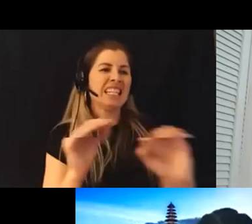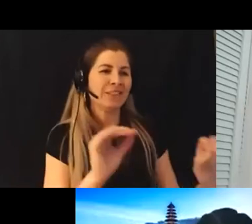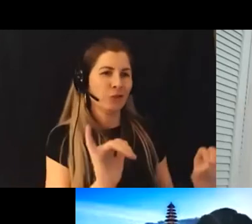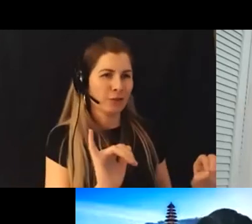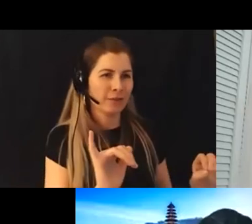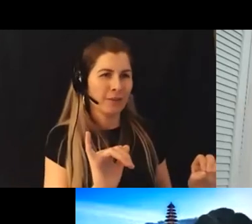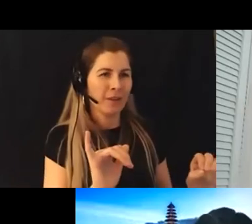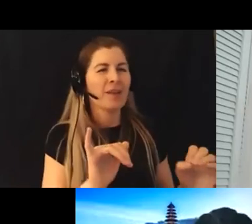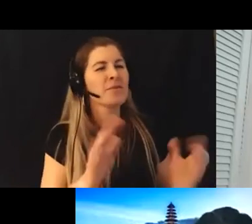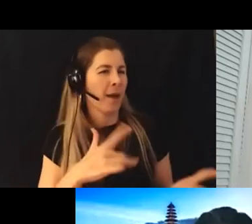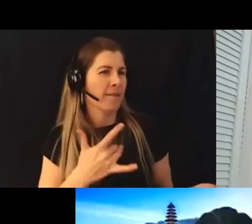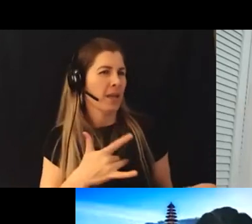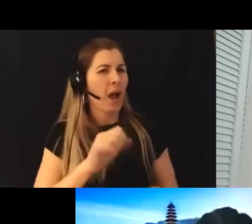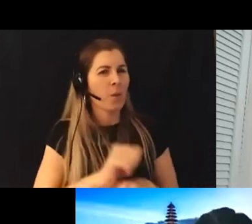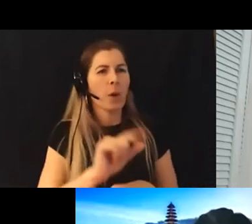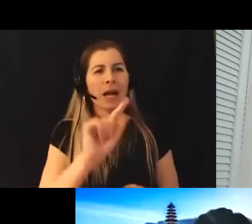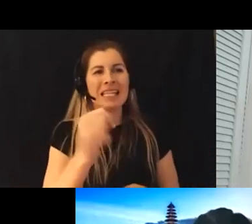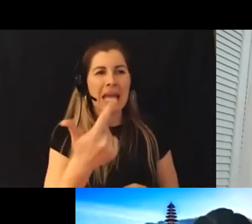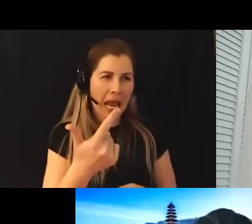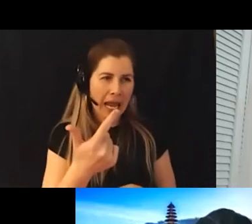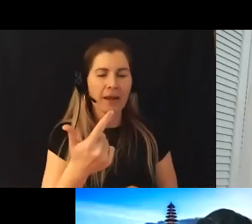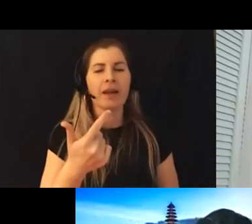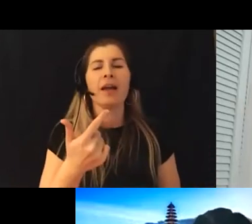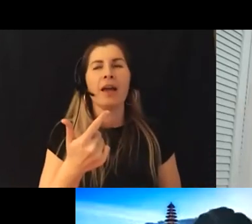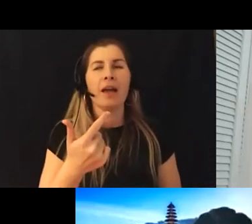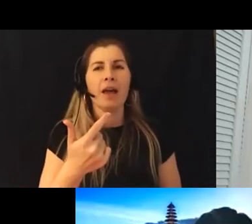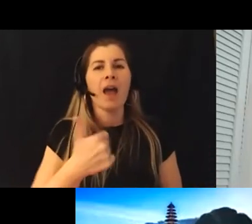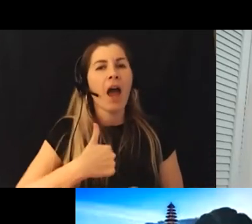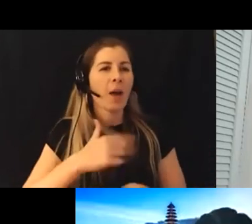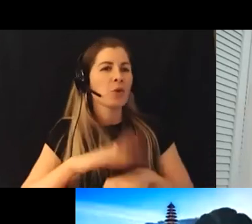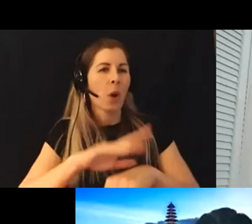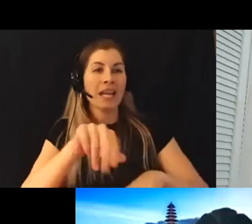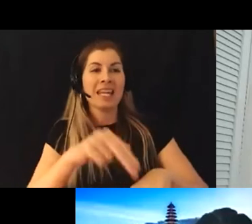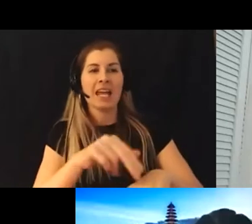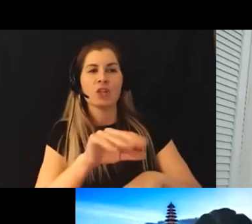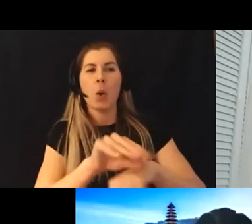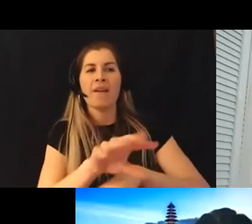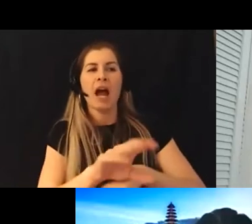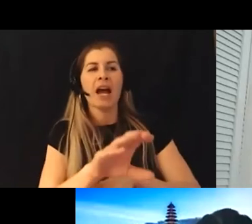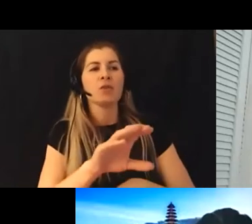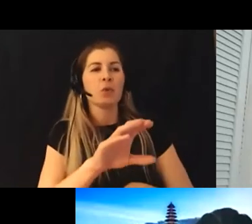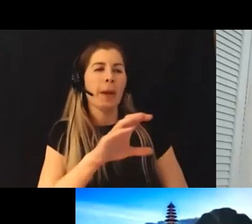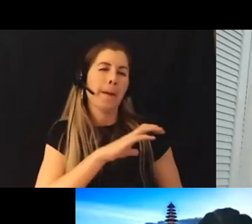working at TAG, Teaching Artists Guild, I was on the National Advisory Committee since the founding, so